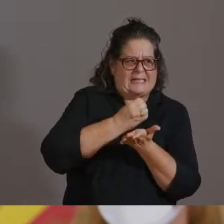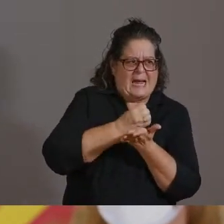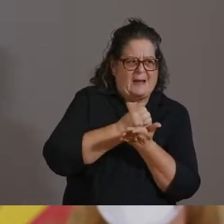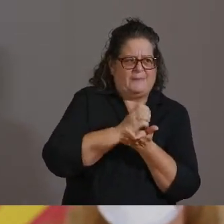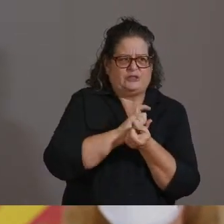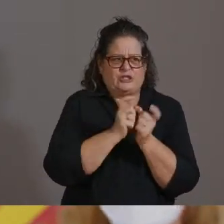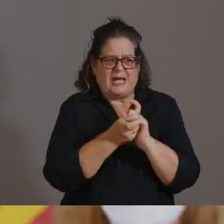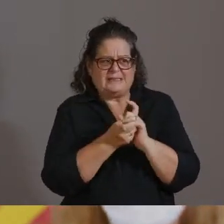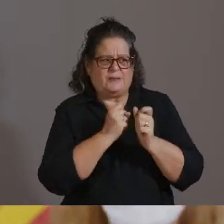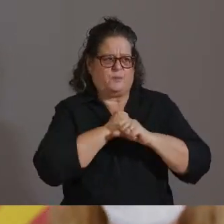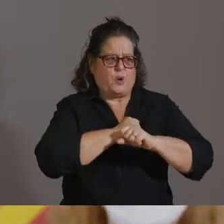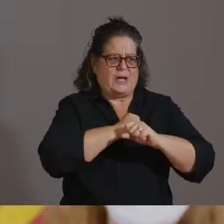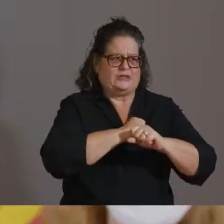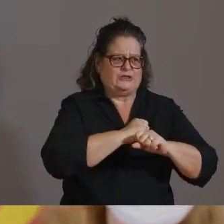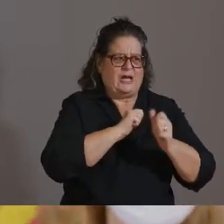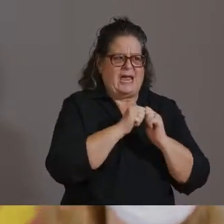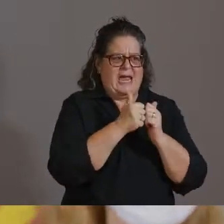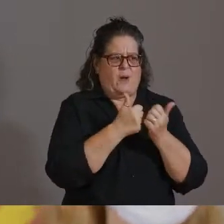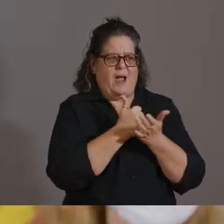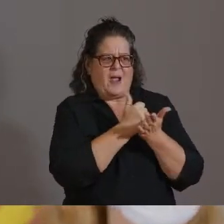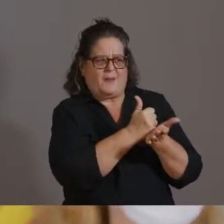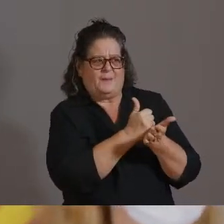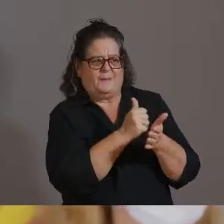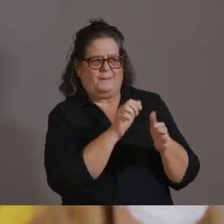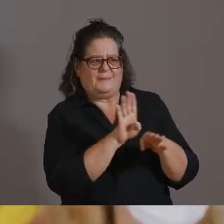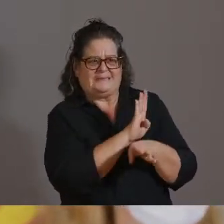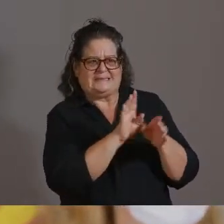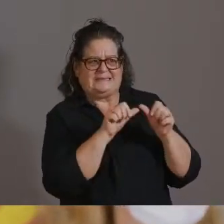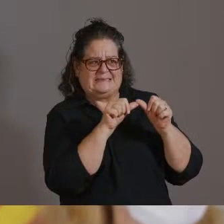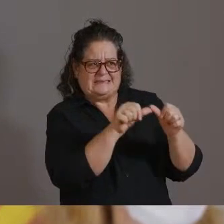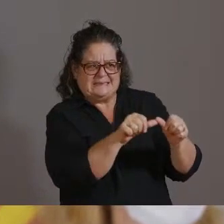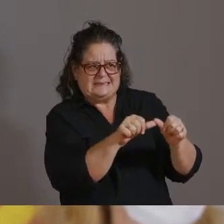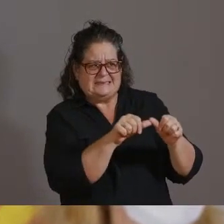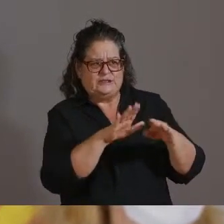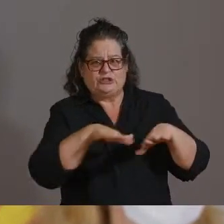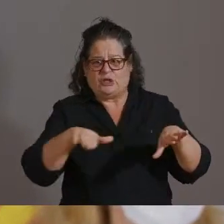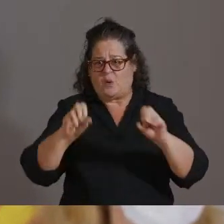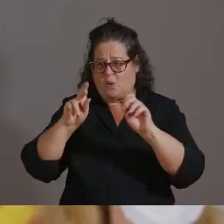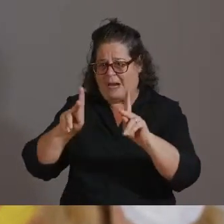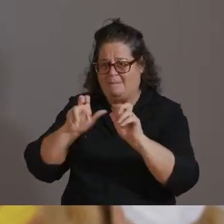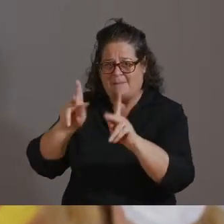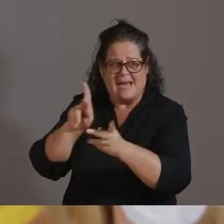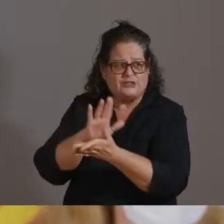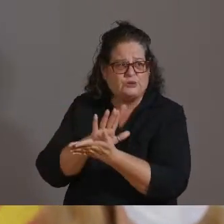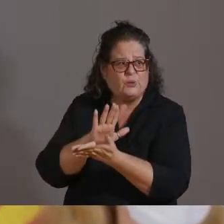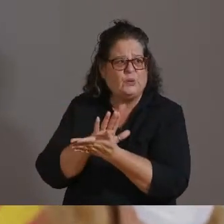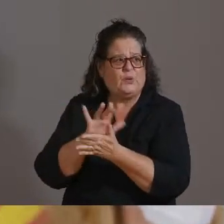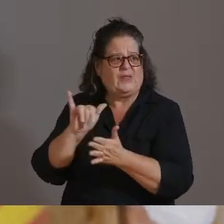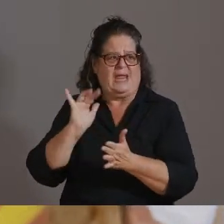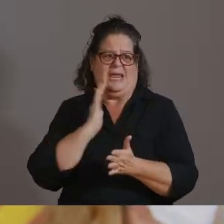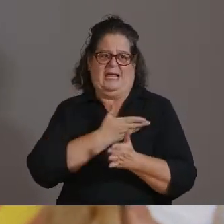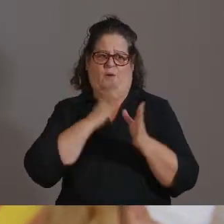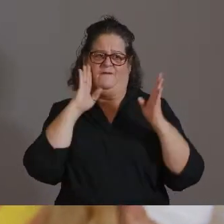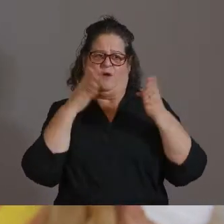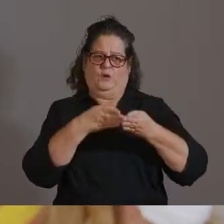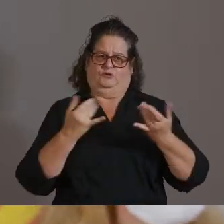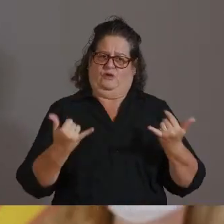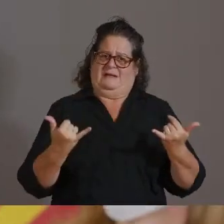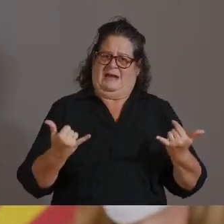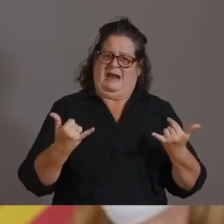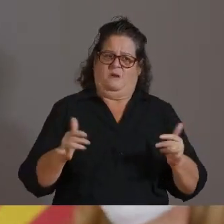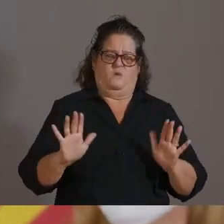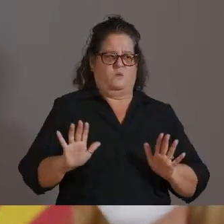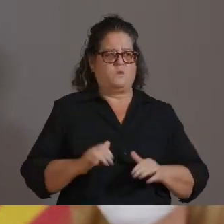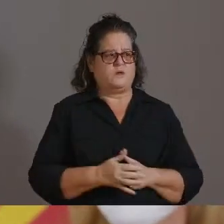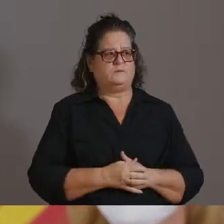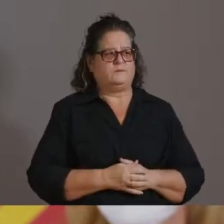to happen safely, along with children going back to school, are all things that we want to address. So it's different depending on the